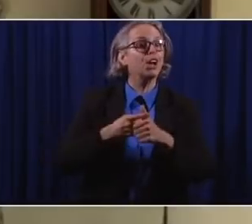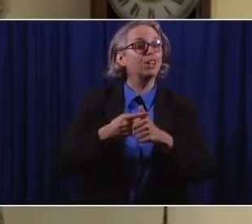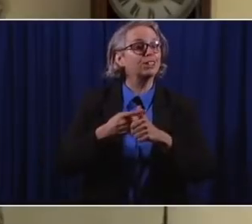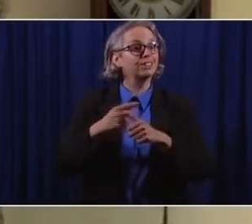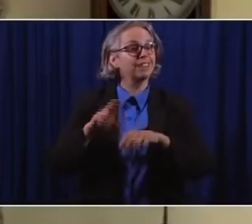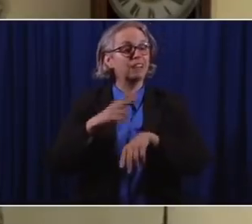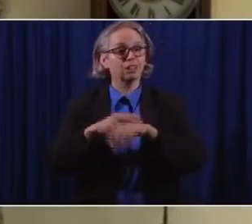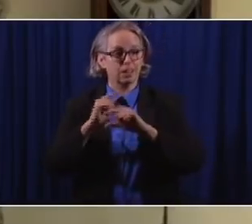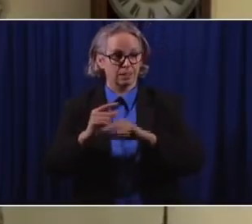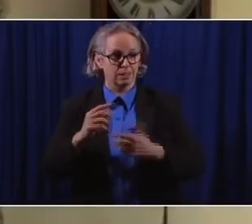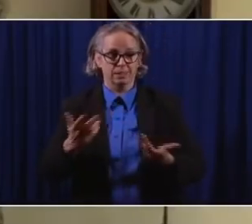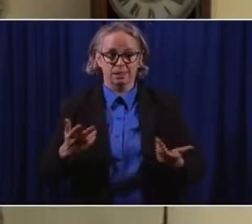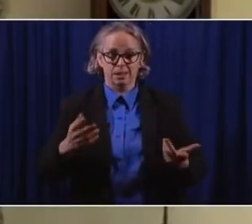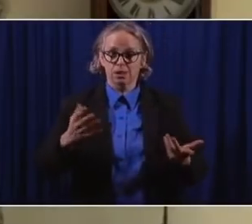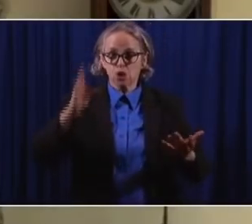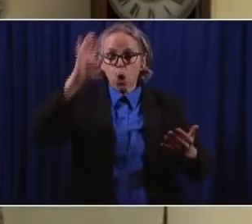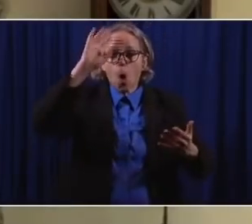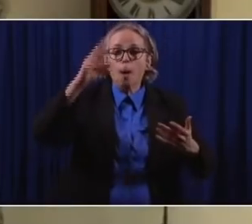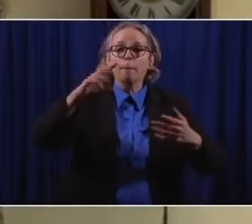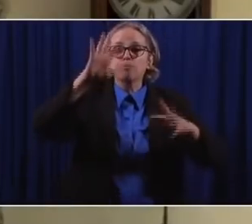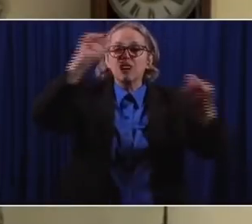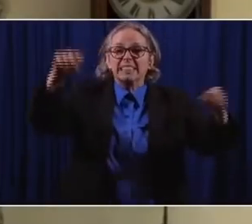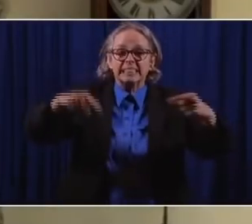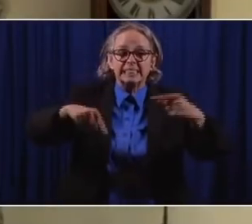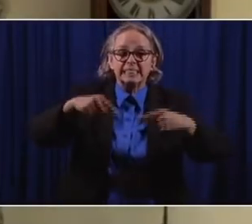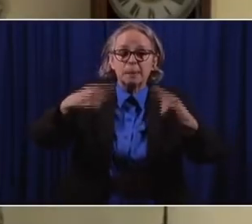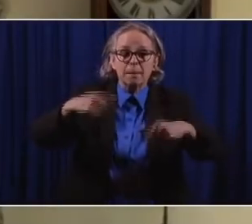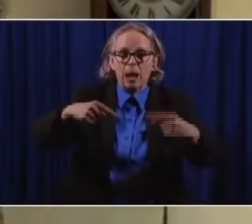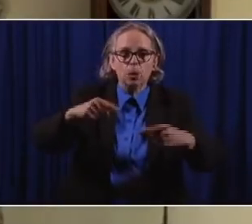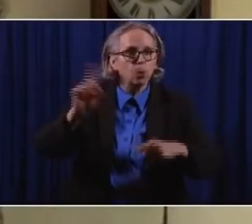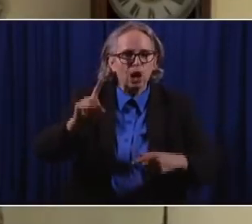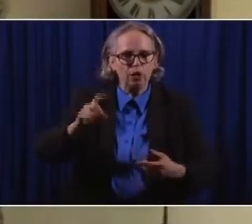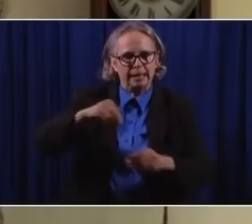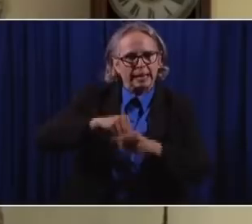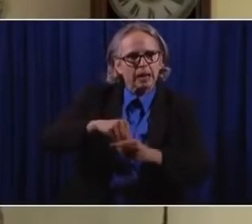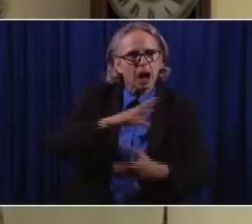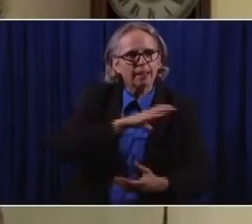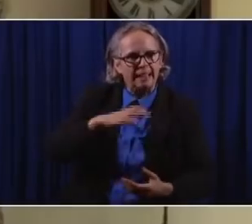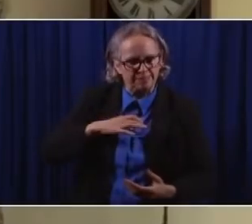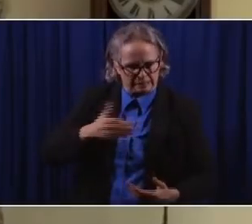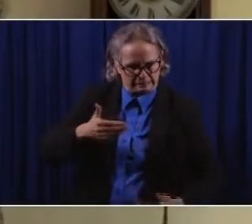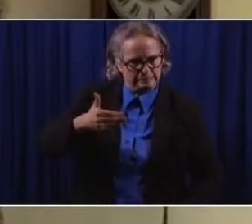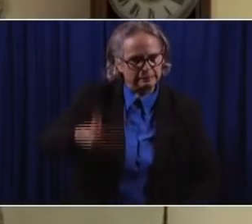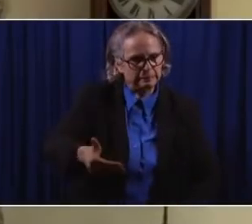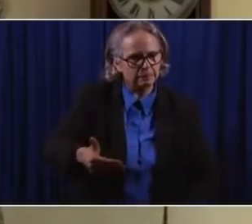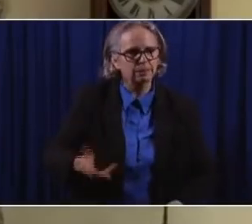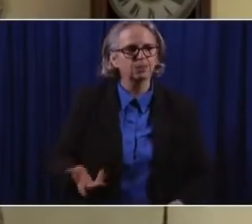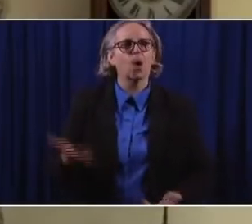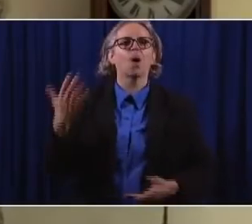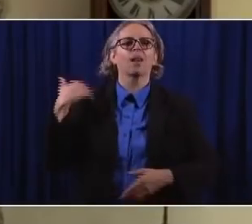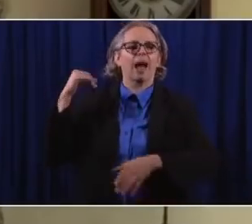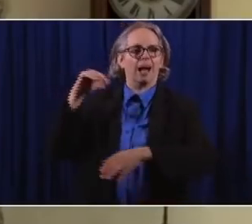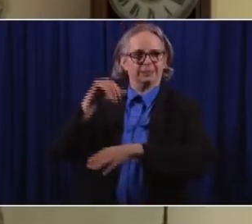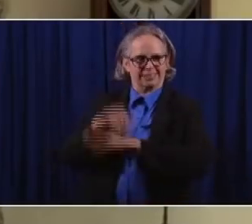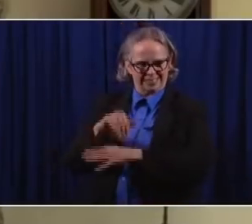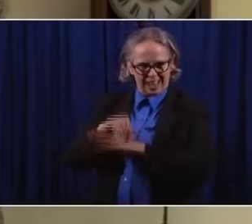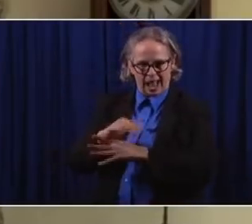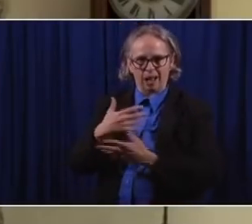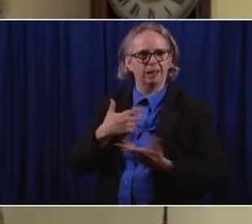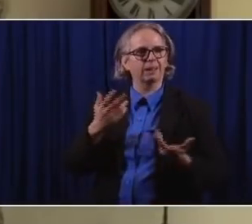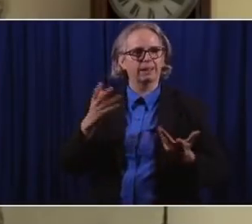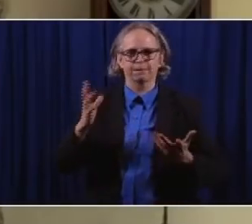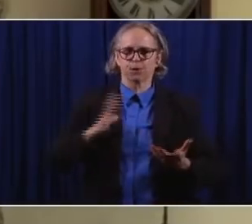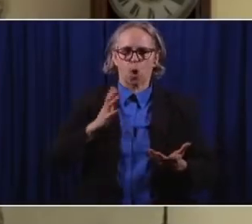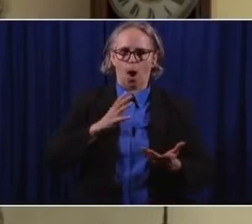very happy to be hosting this. Last night, Cleveland officials sent a formal request for us to make available the Ohio National